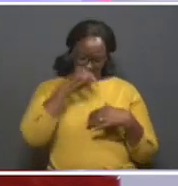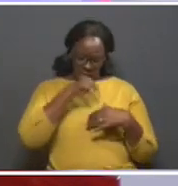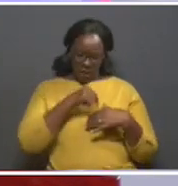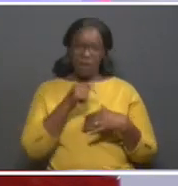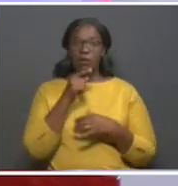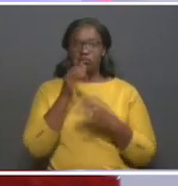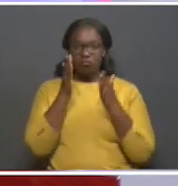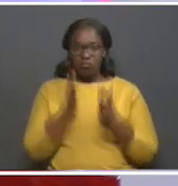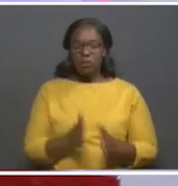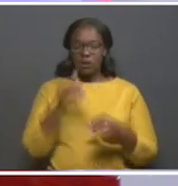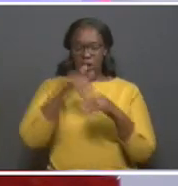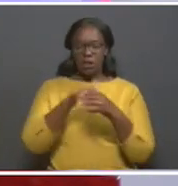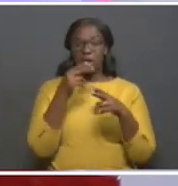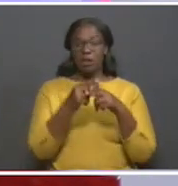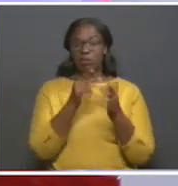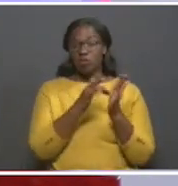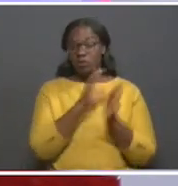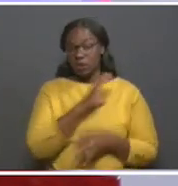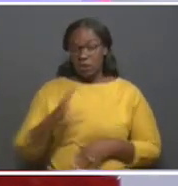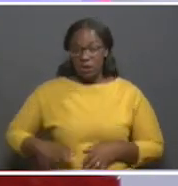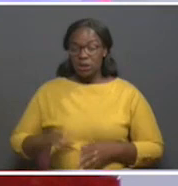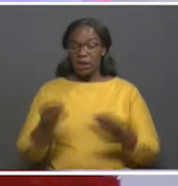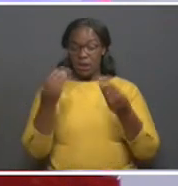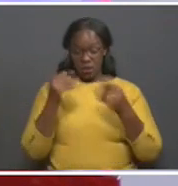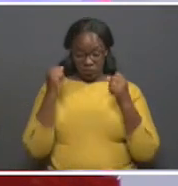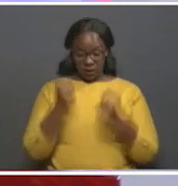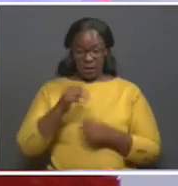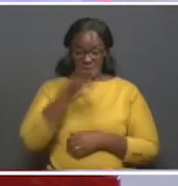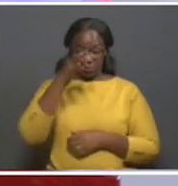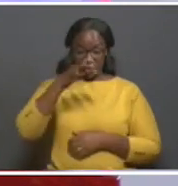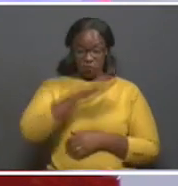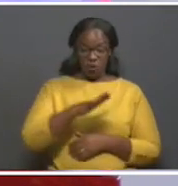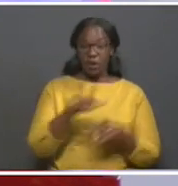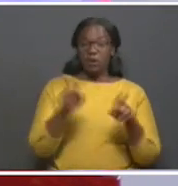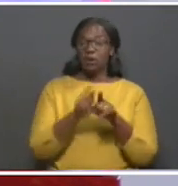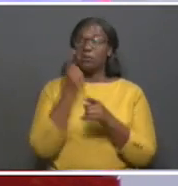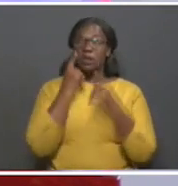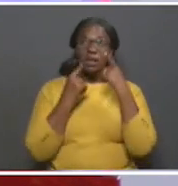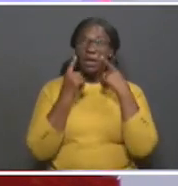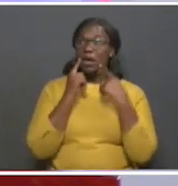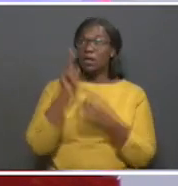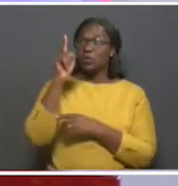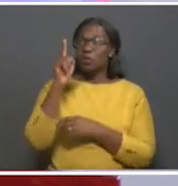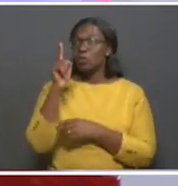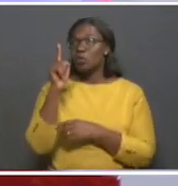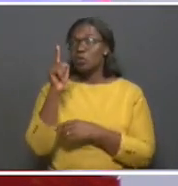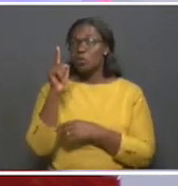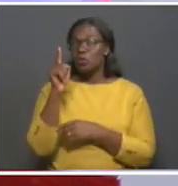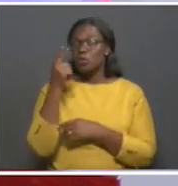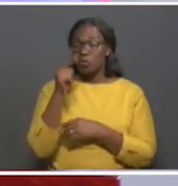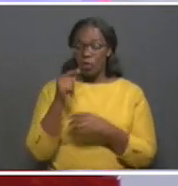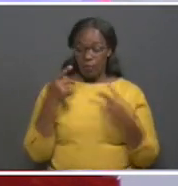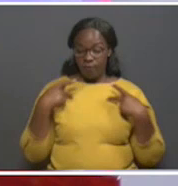the name of Jesus. Strengthen us spiritually, O God. We are also crying out to you for